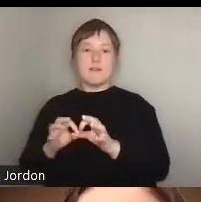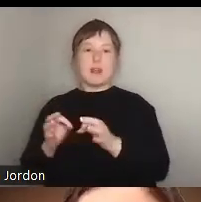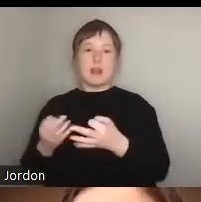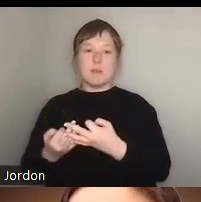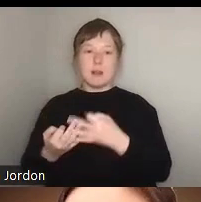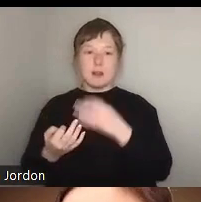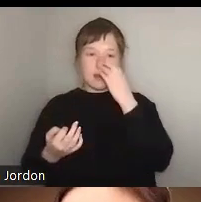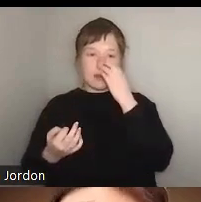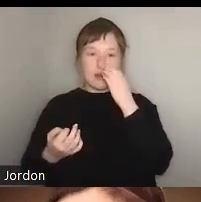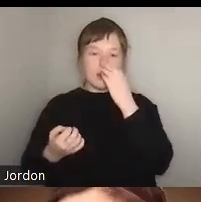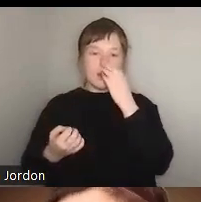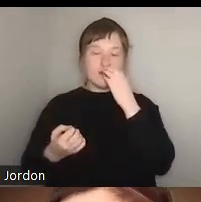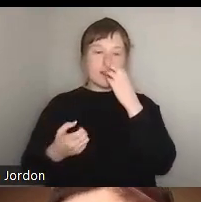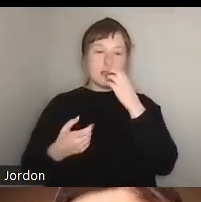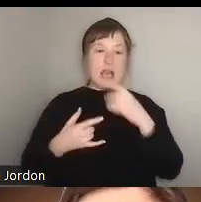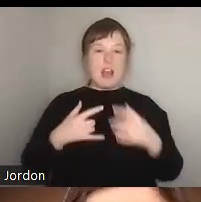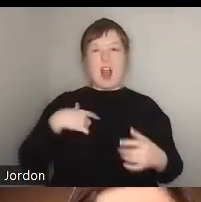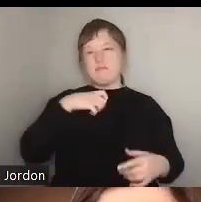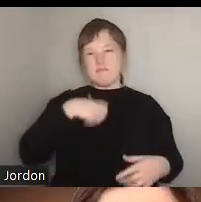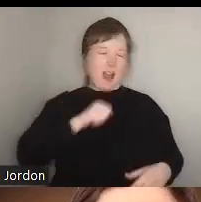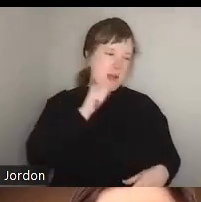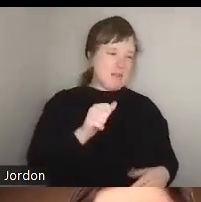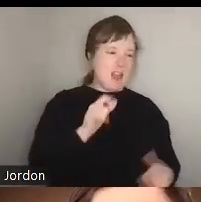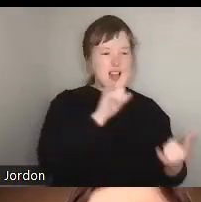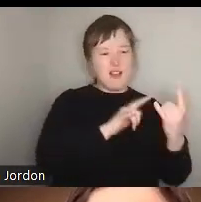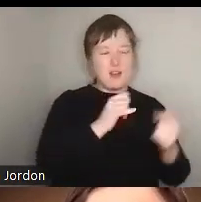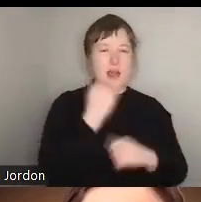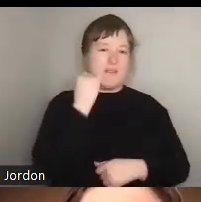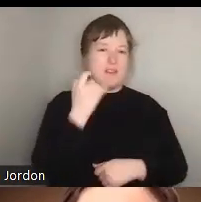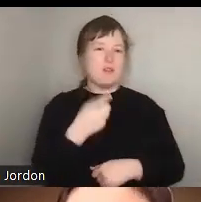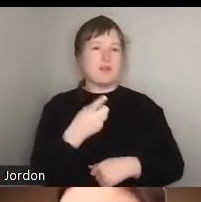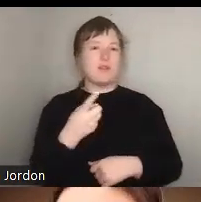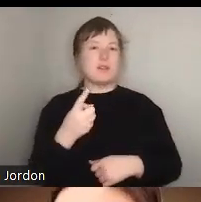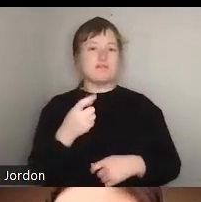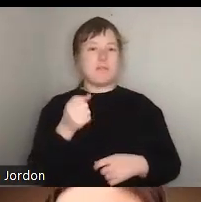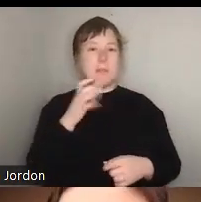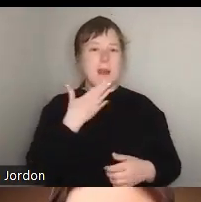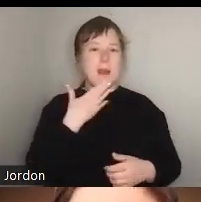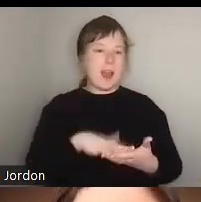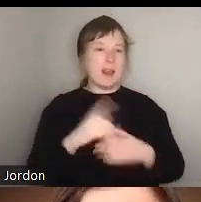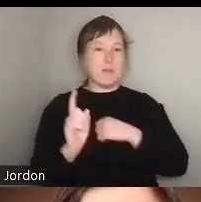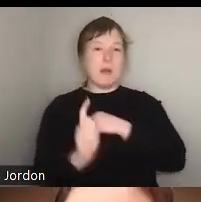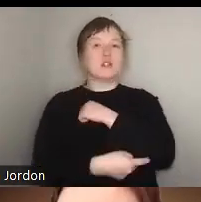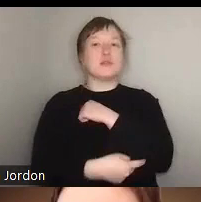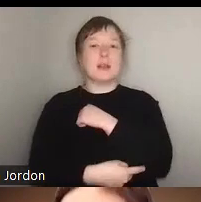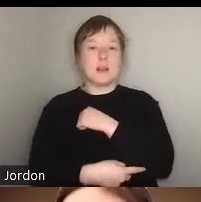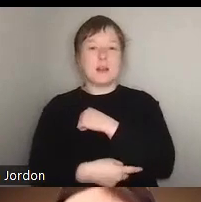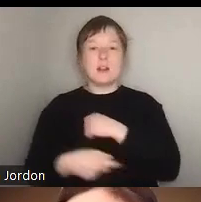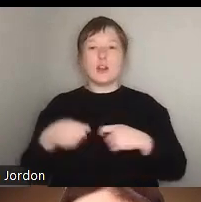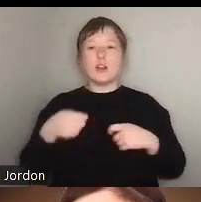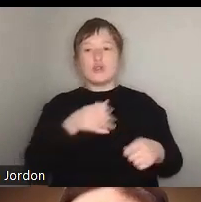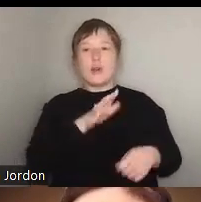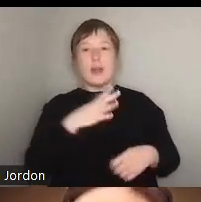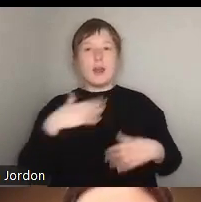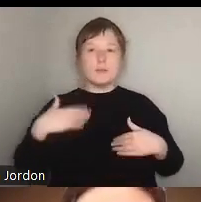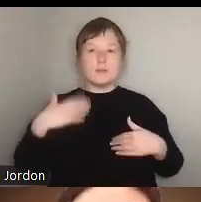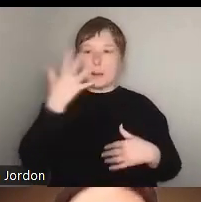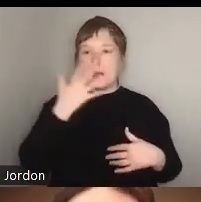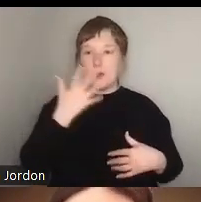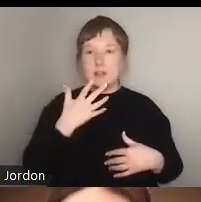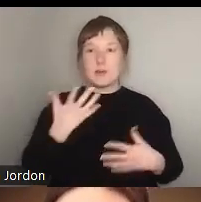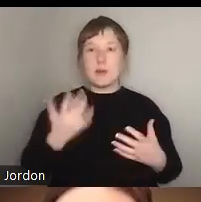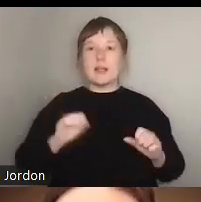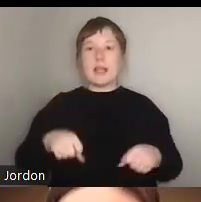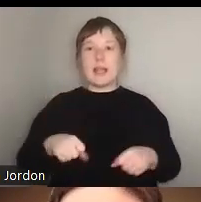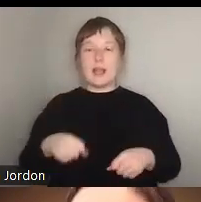withholding affection as punishment, and then trying to control somebody's appearance, such as saying what they can or can't wear. It might not